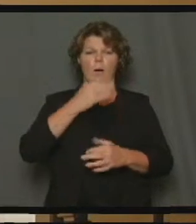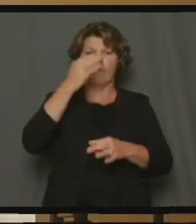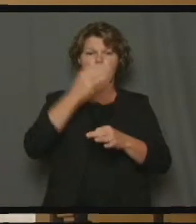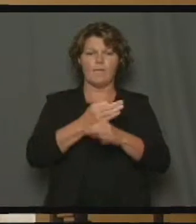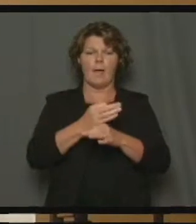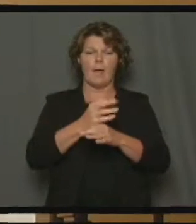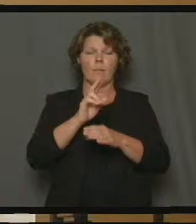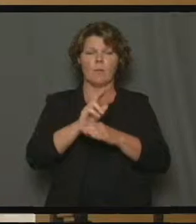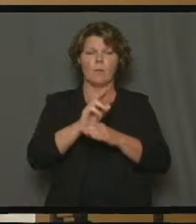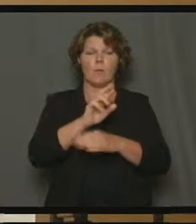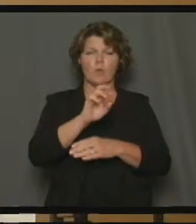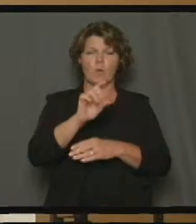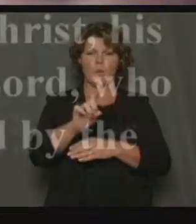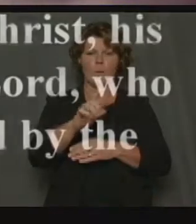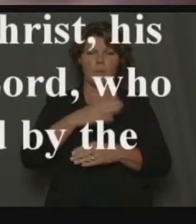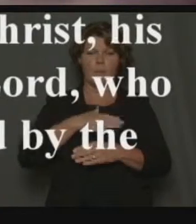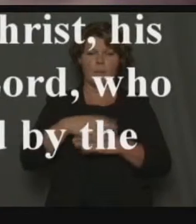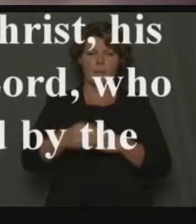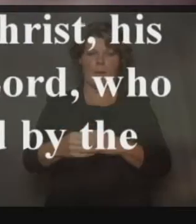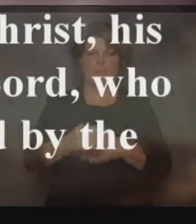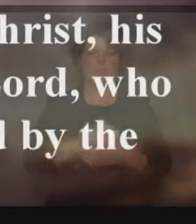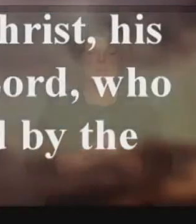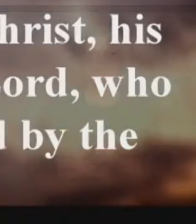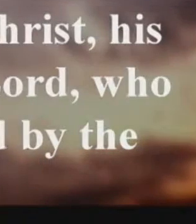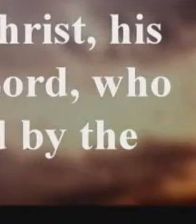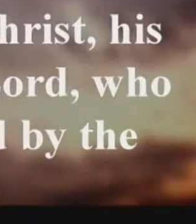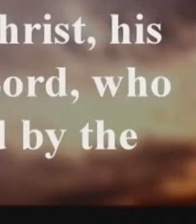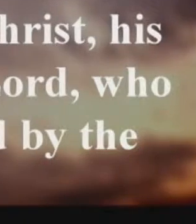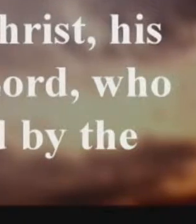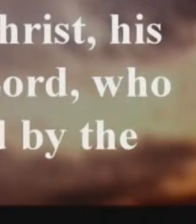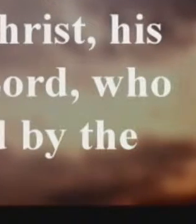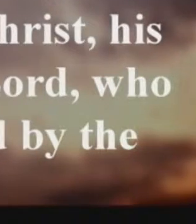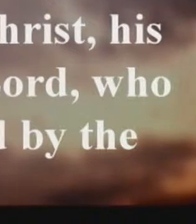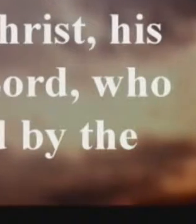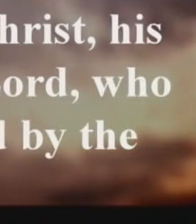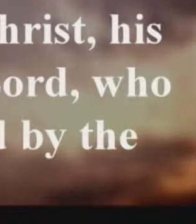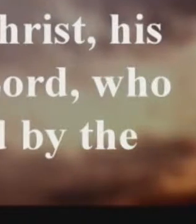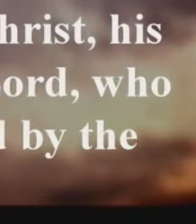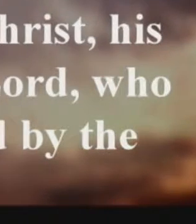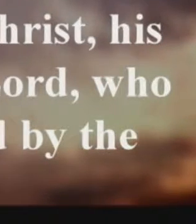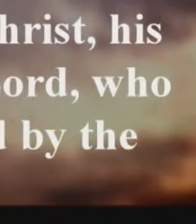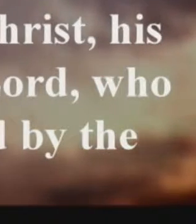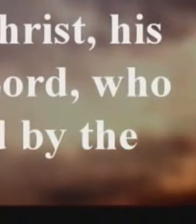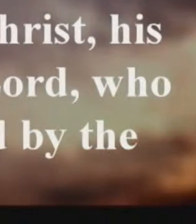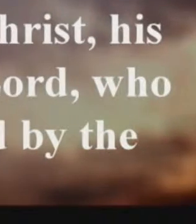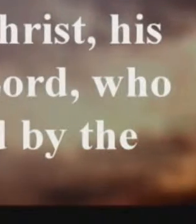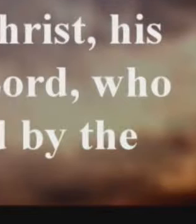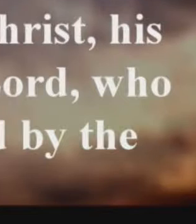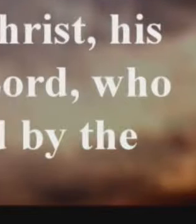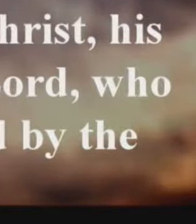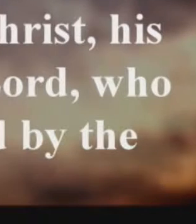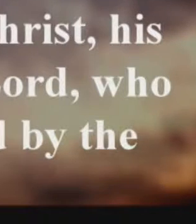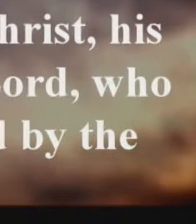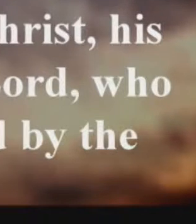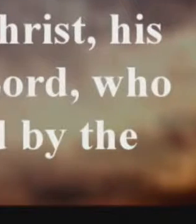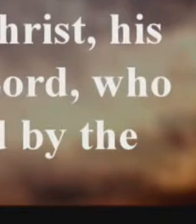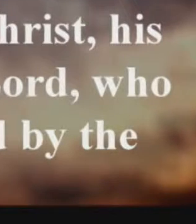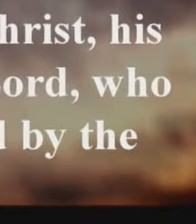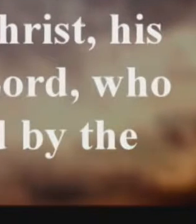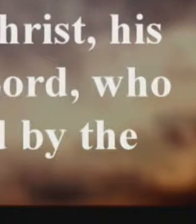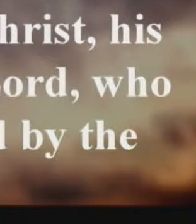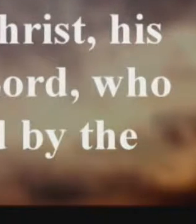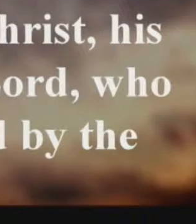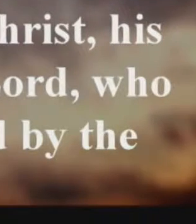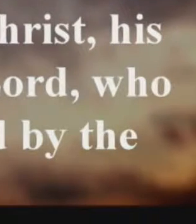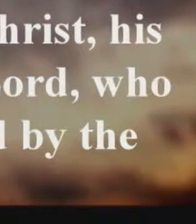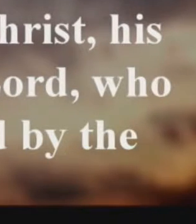of the Apostles' Creed. I believe in God the Father Almighty, maker of heaven and earth, and in Jesus Christ,